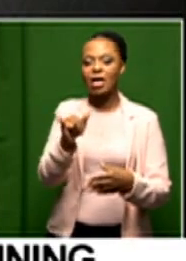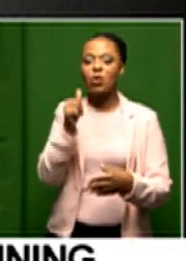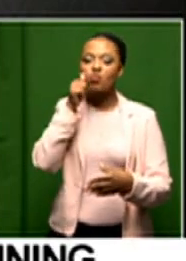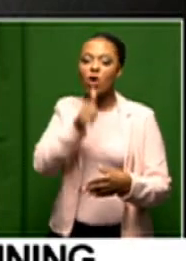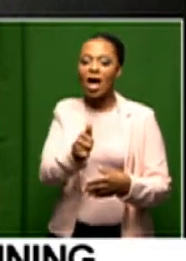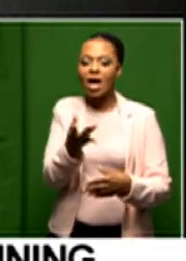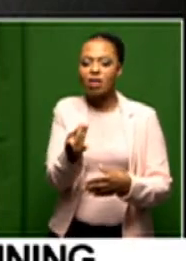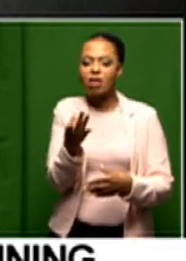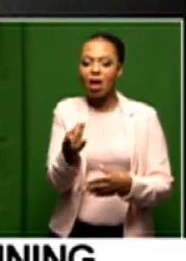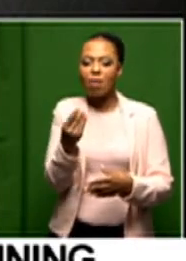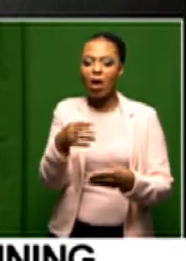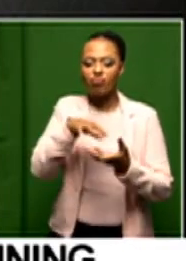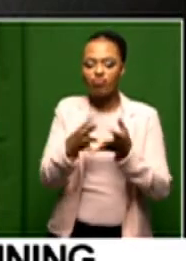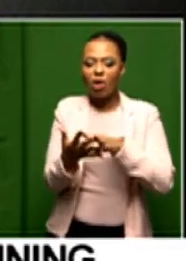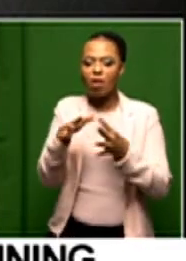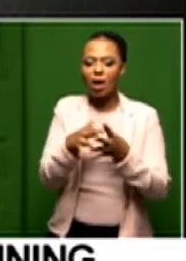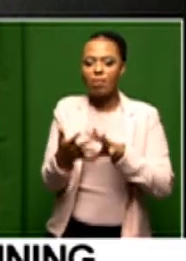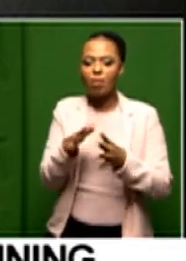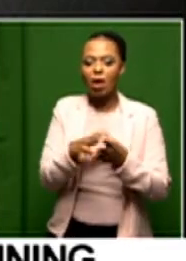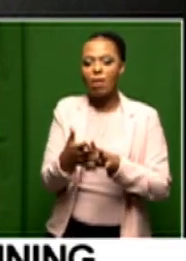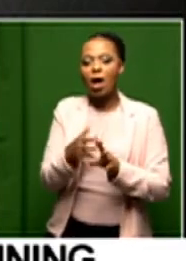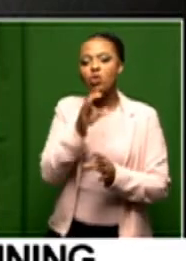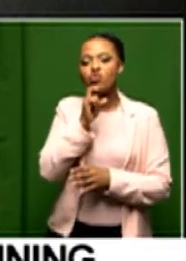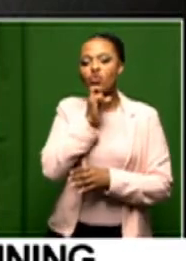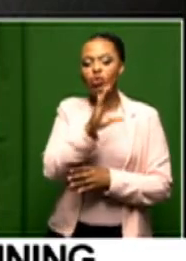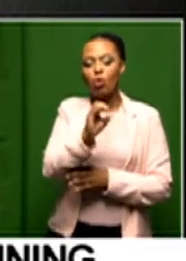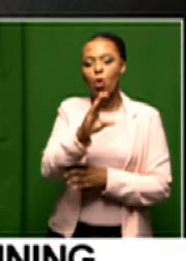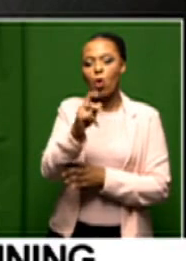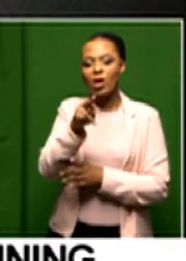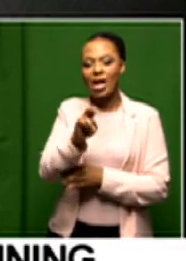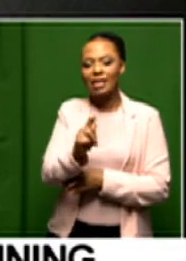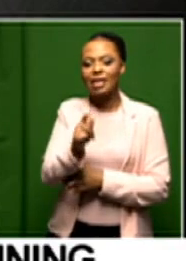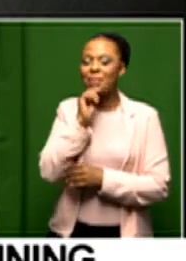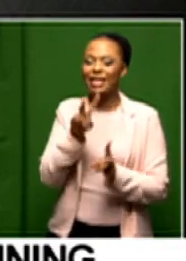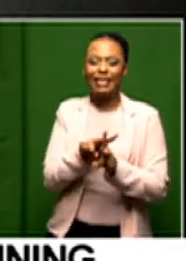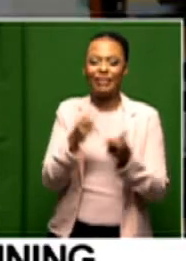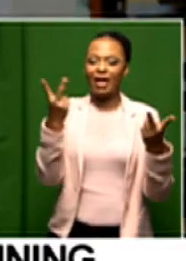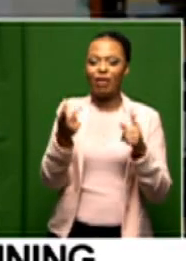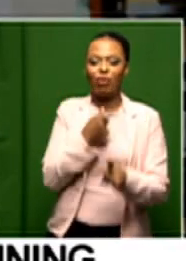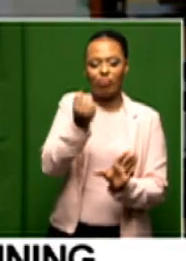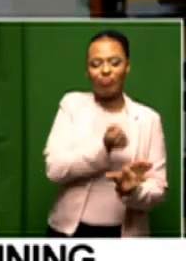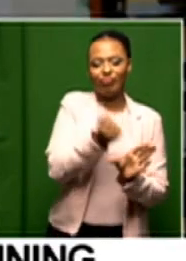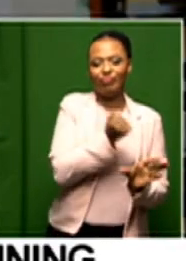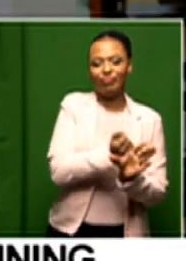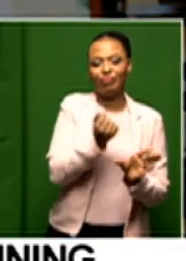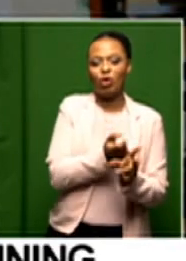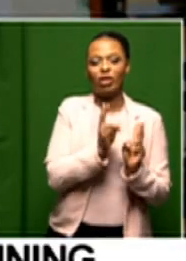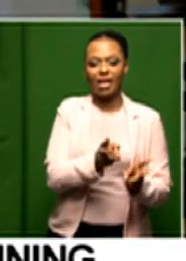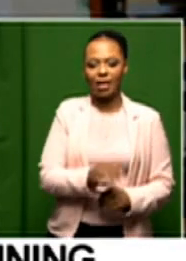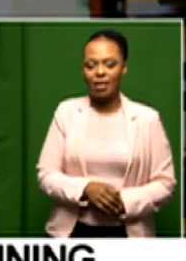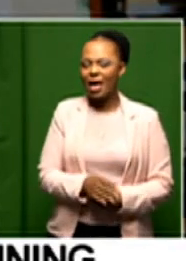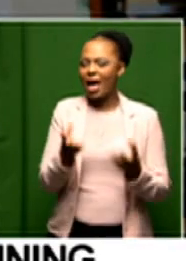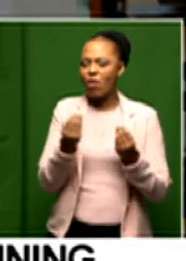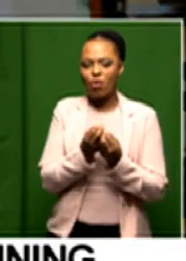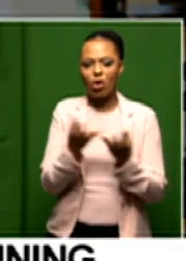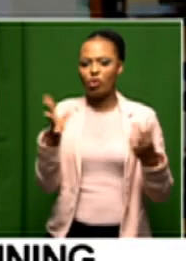coconut curry based stew that people can use gizzards for, which is completely different than what we would ordinarily do. I had many other options as well. So